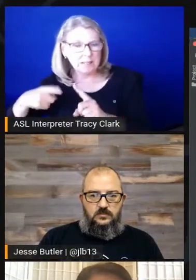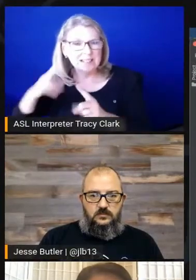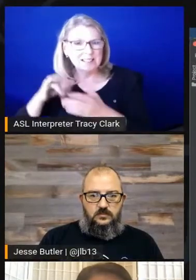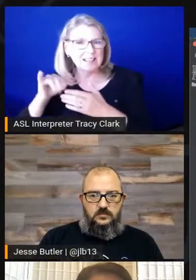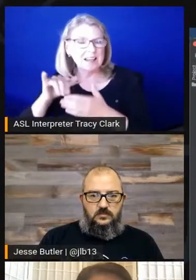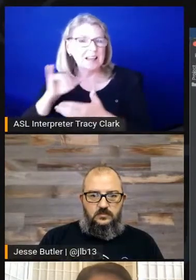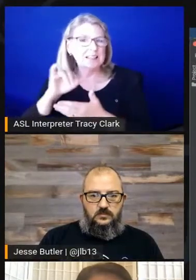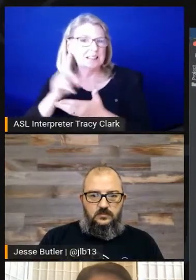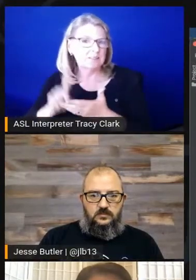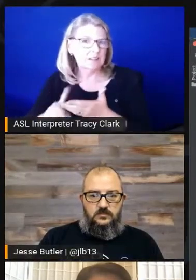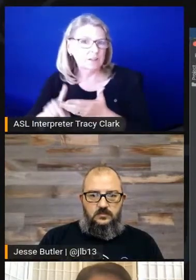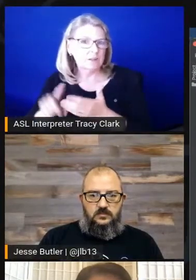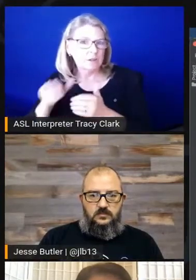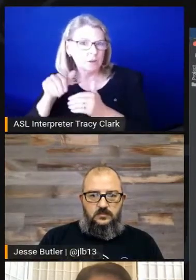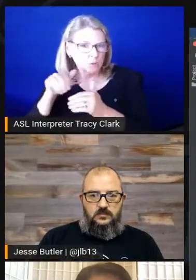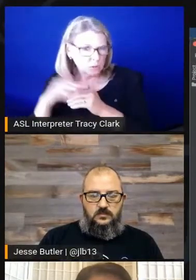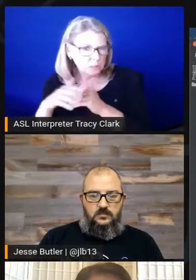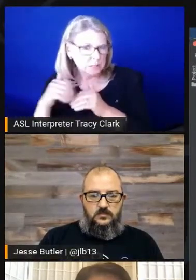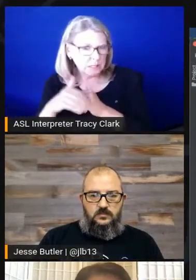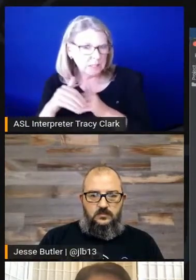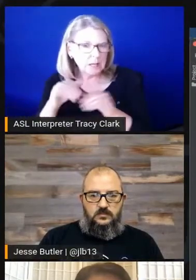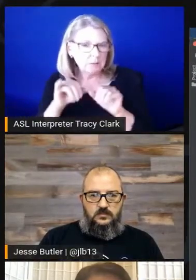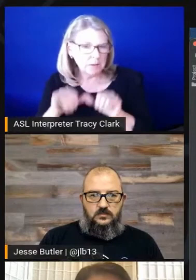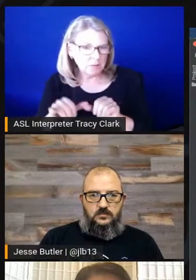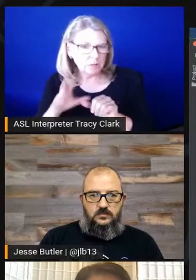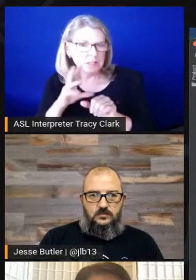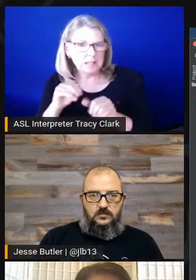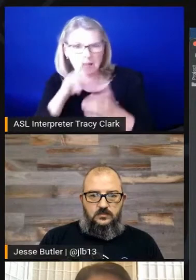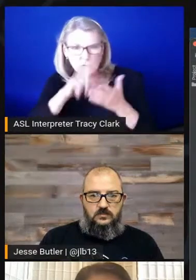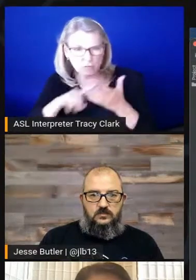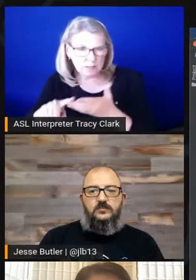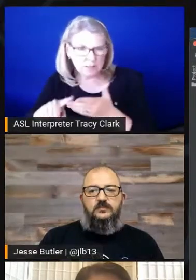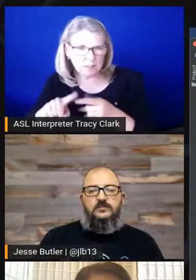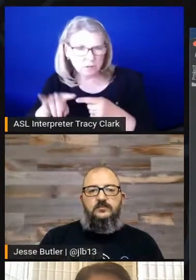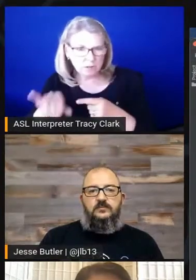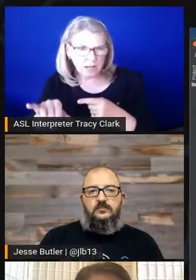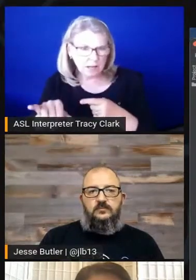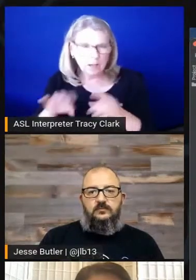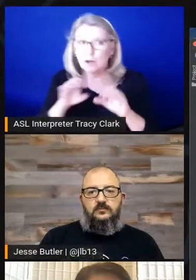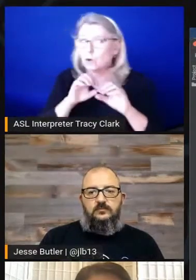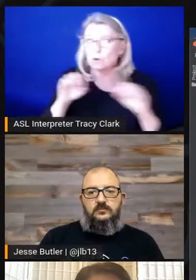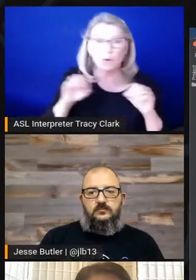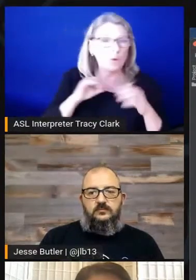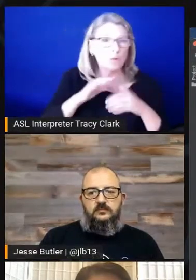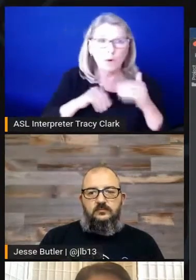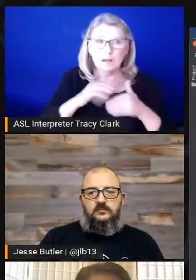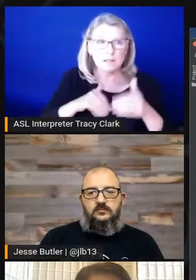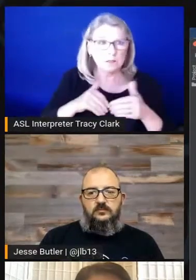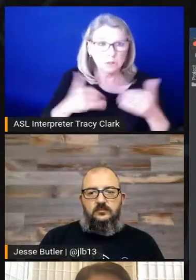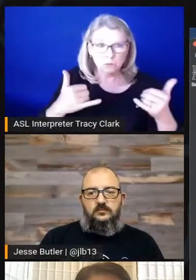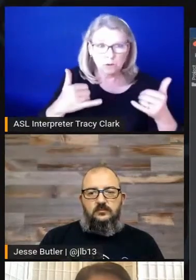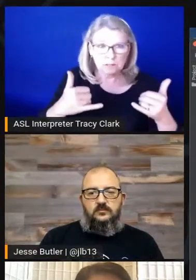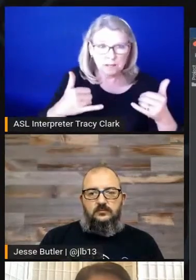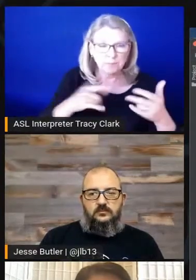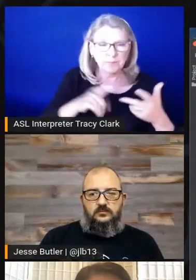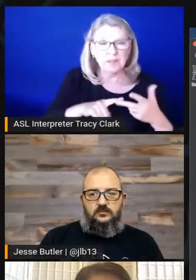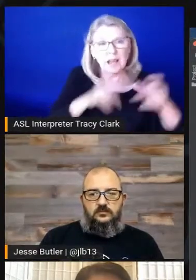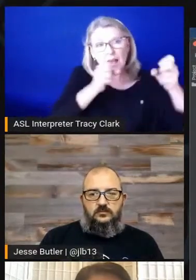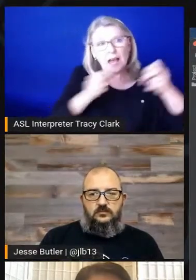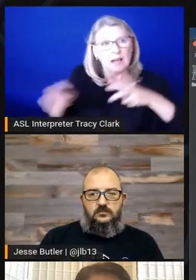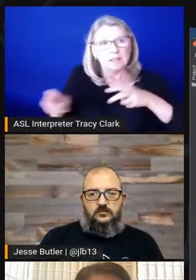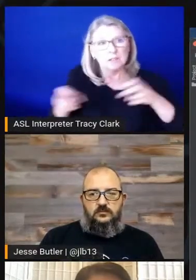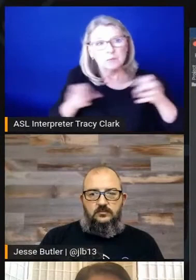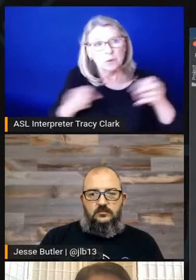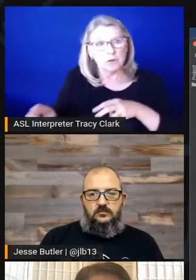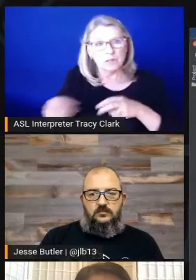to. We don't have any processors for our data currently. And for exporters, we have three different kinds. We have our remote